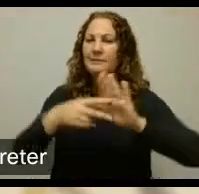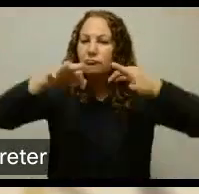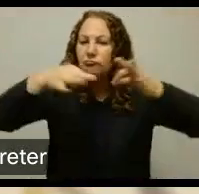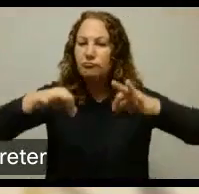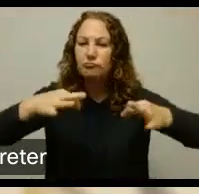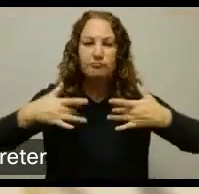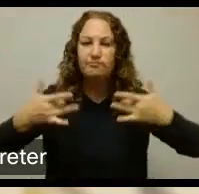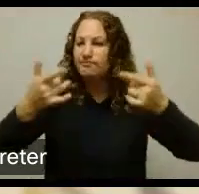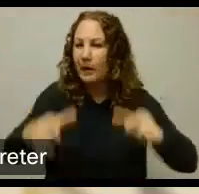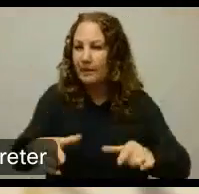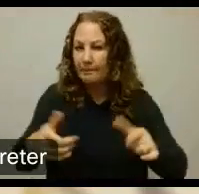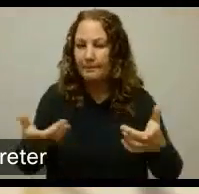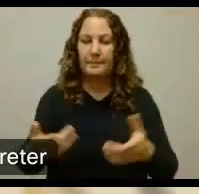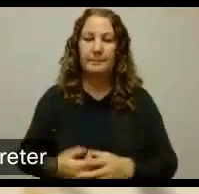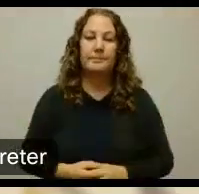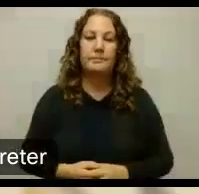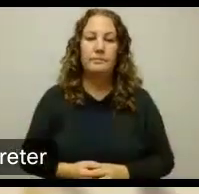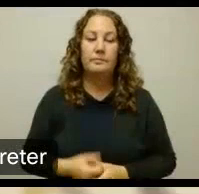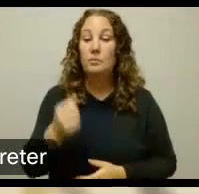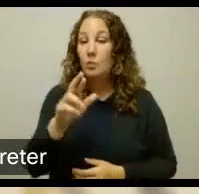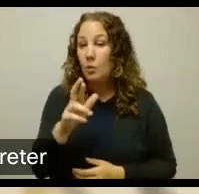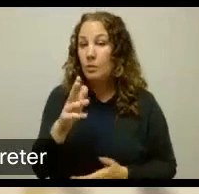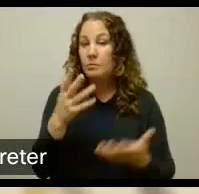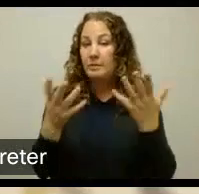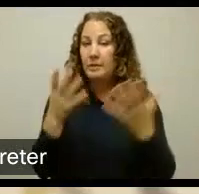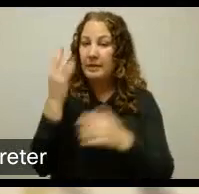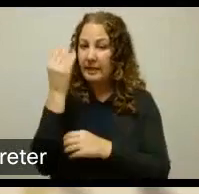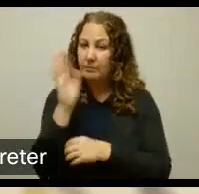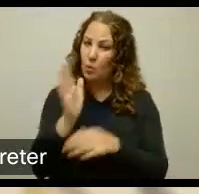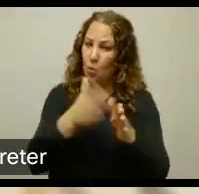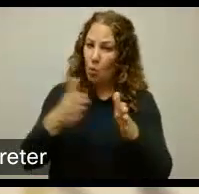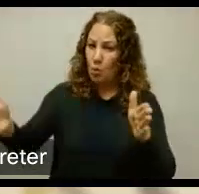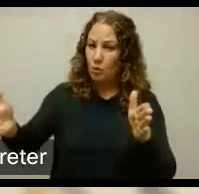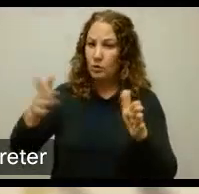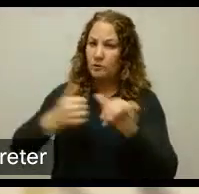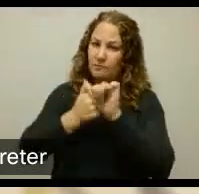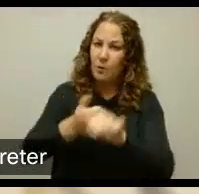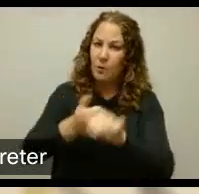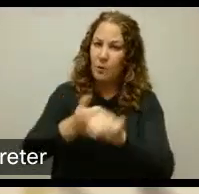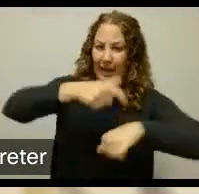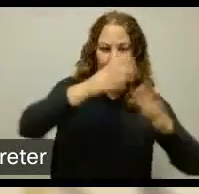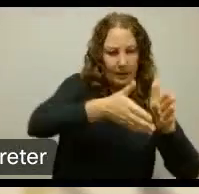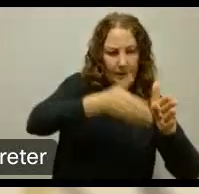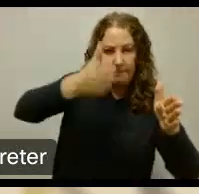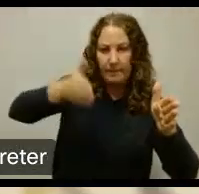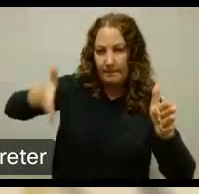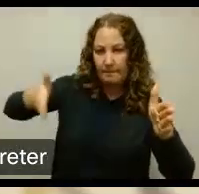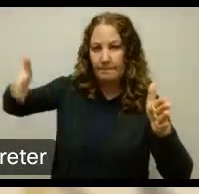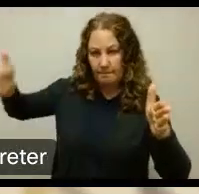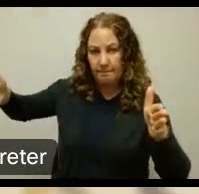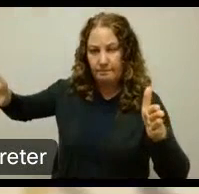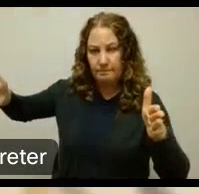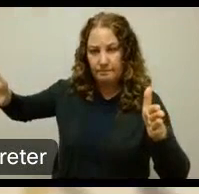happened, perhaps you would think about your order in chronological order, right? As in a